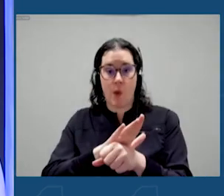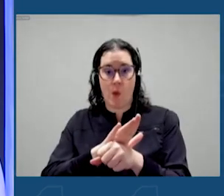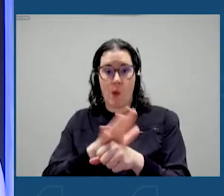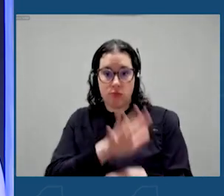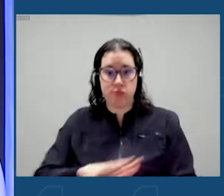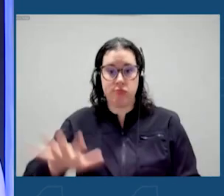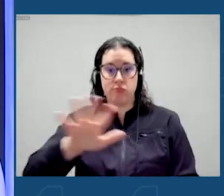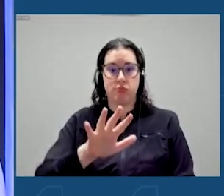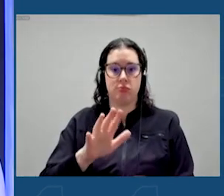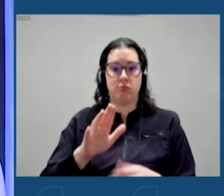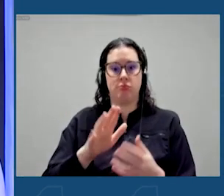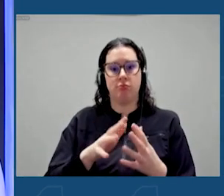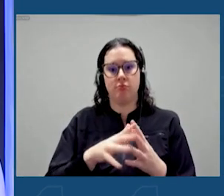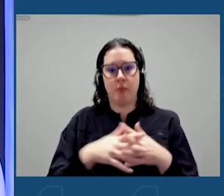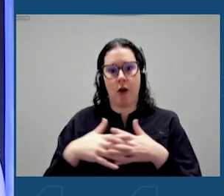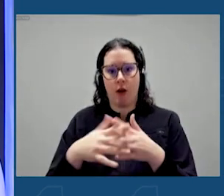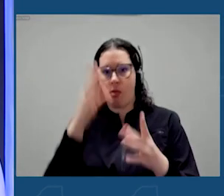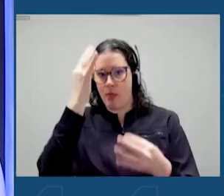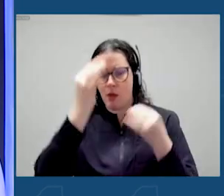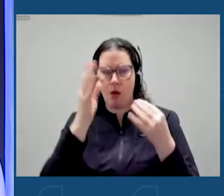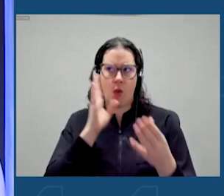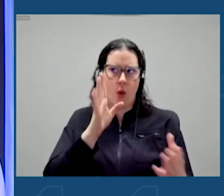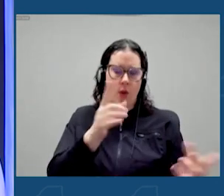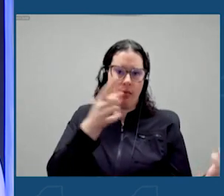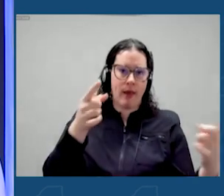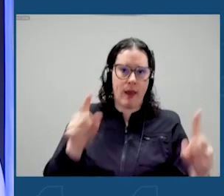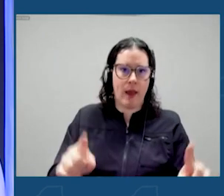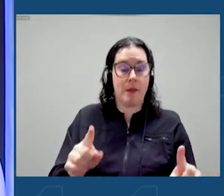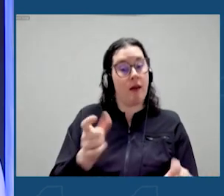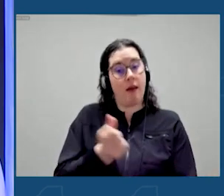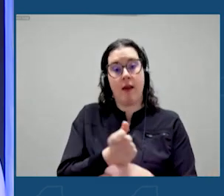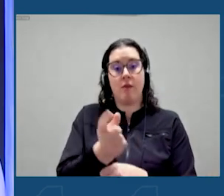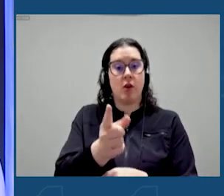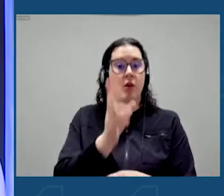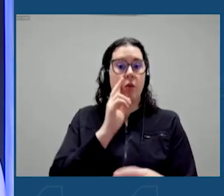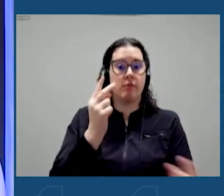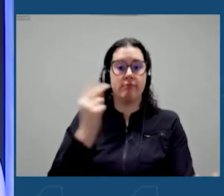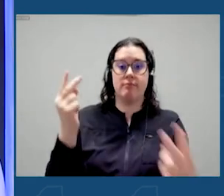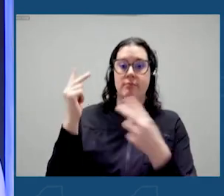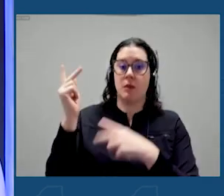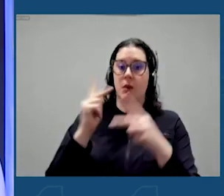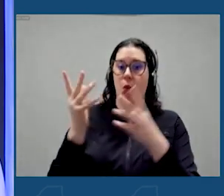We wondered what was going to happen. And we give acknowledgement every year to those that we've lost.